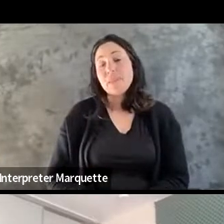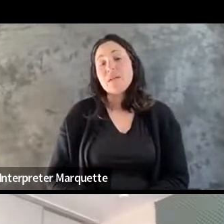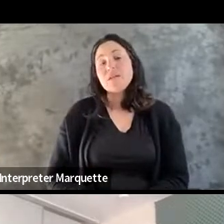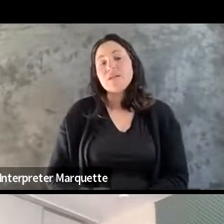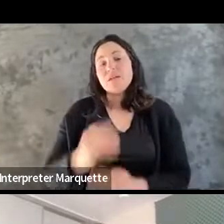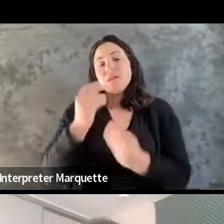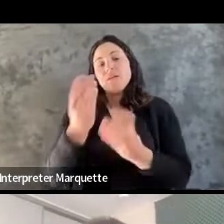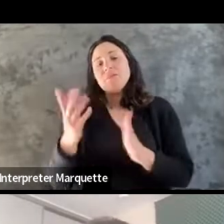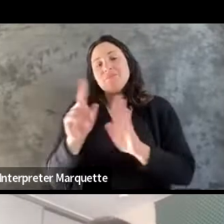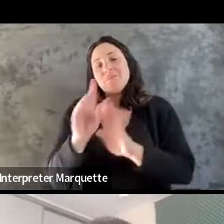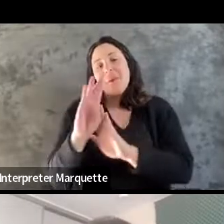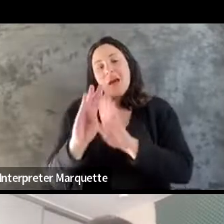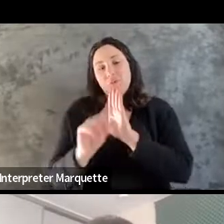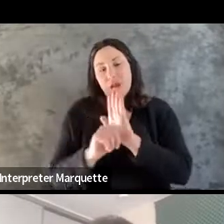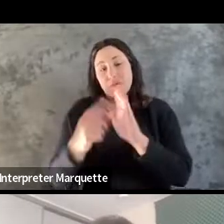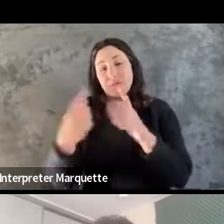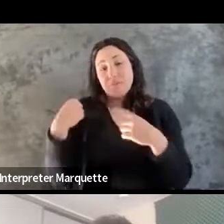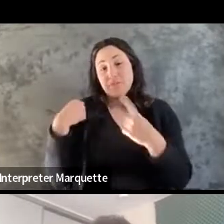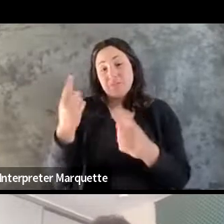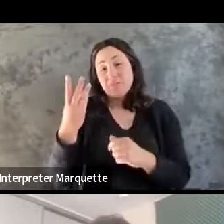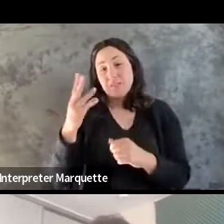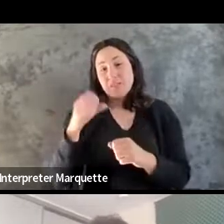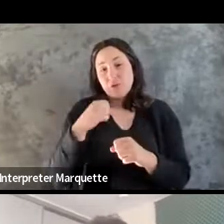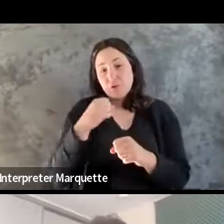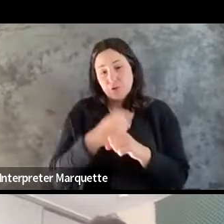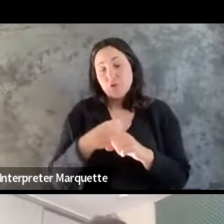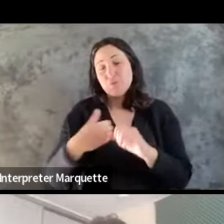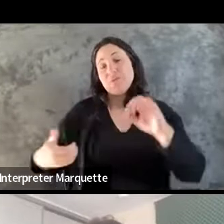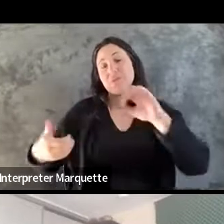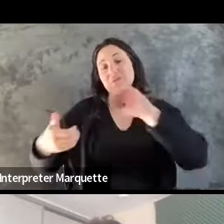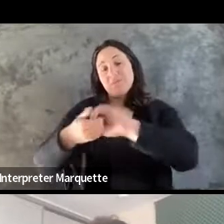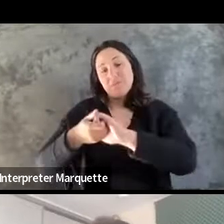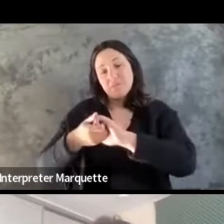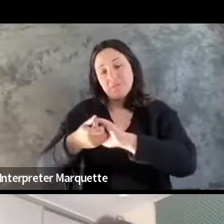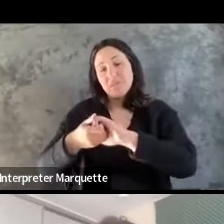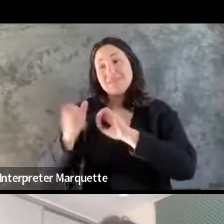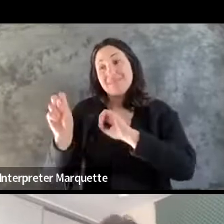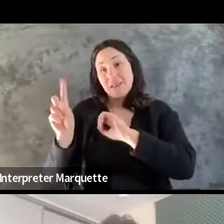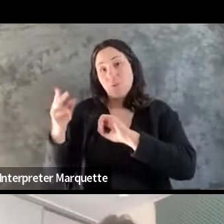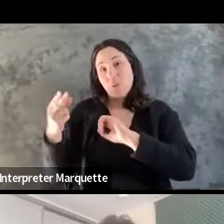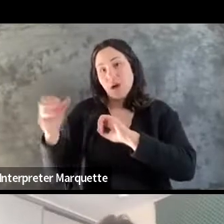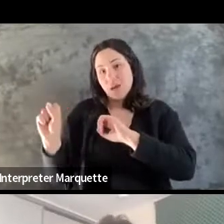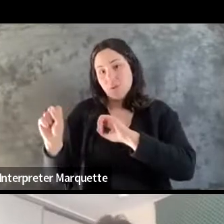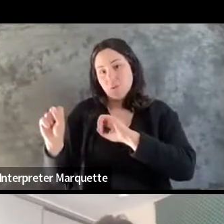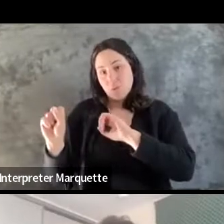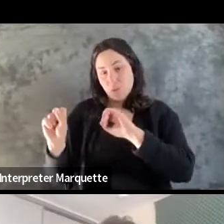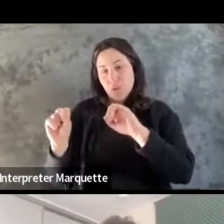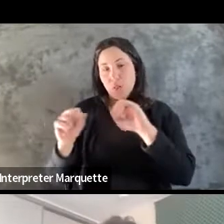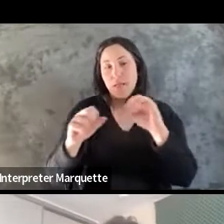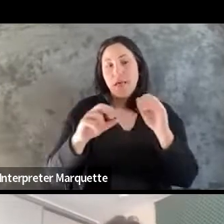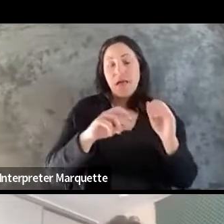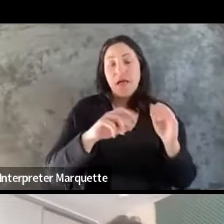the last 16 years, we've had a partnership with San Diego High School that allows our students to have